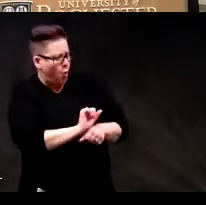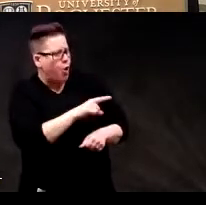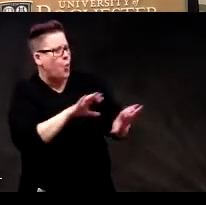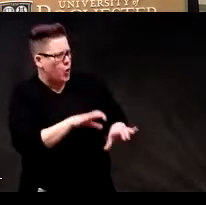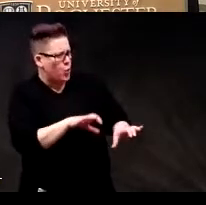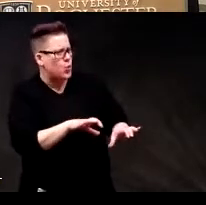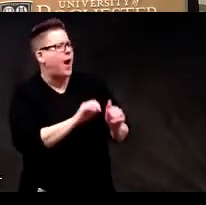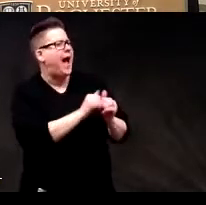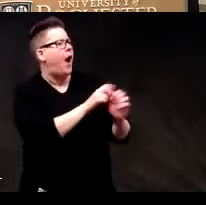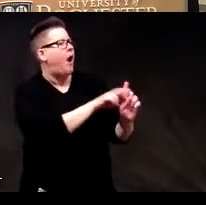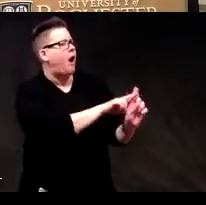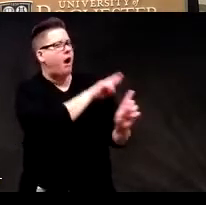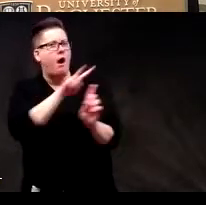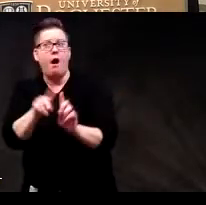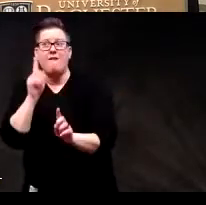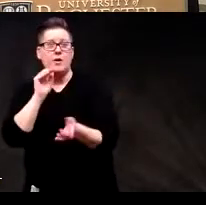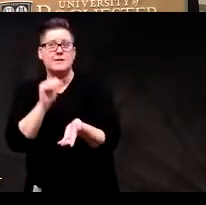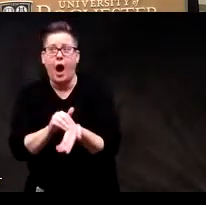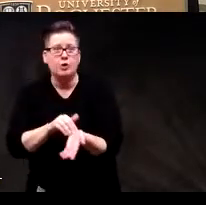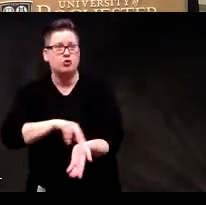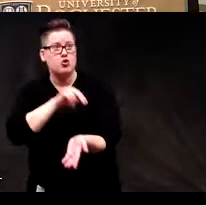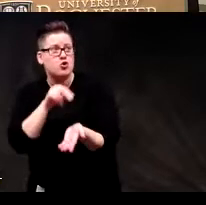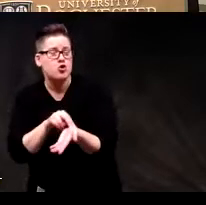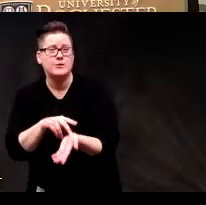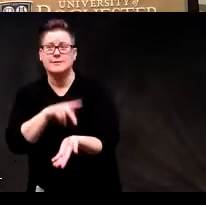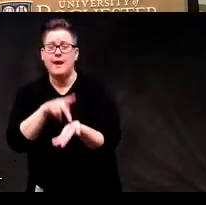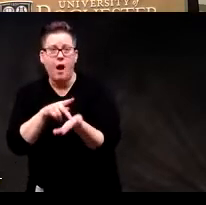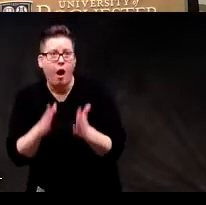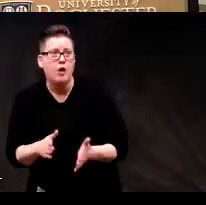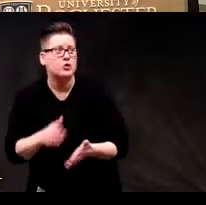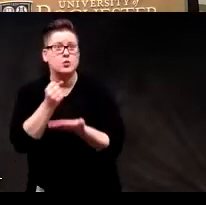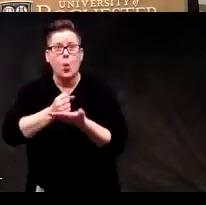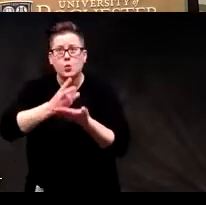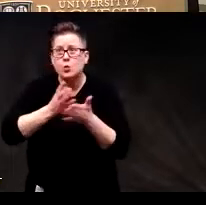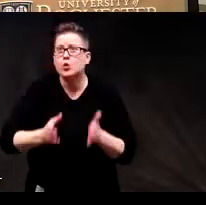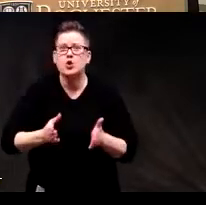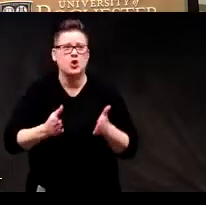do apply to doctors, nurses, psychologists, social workers,